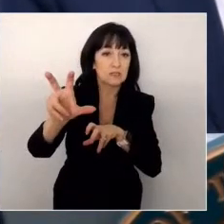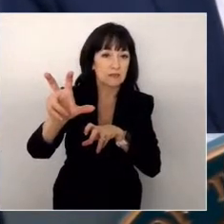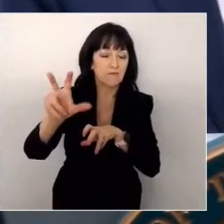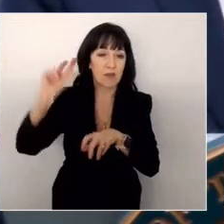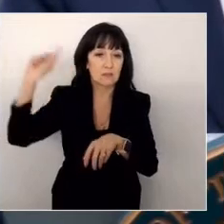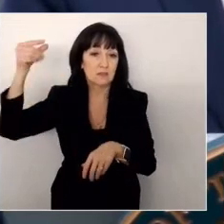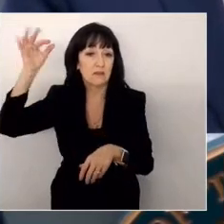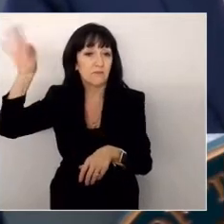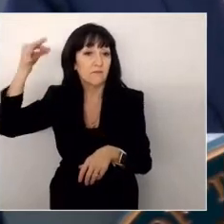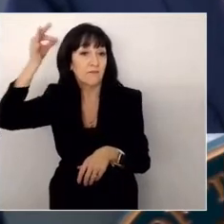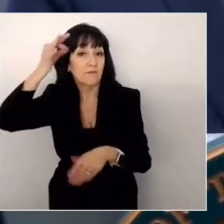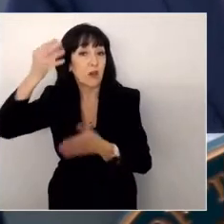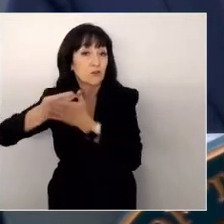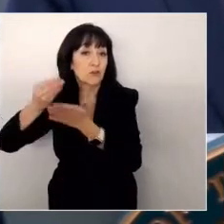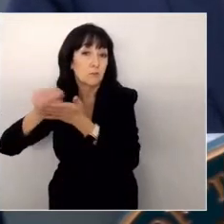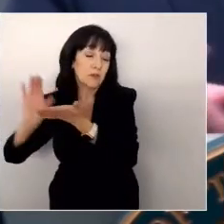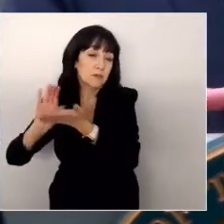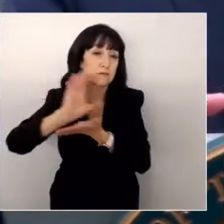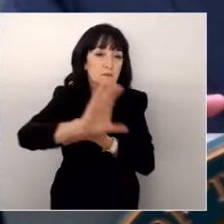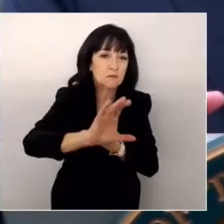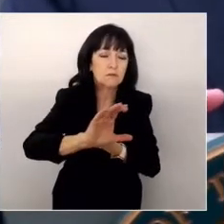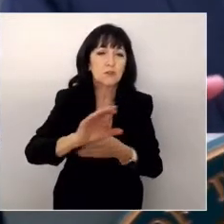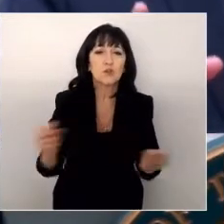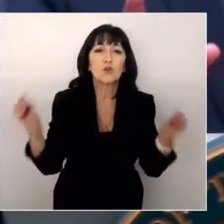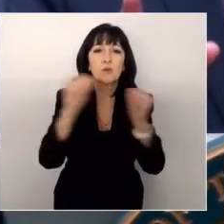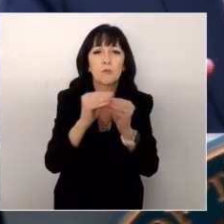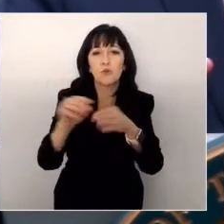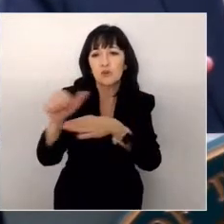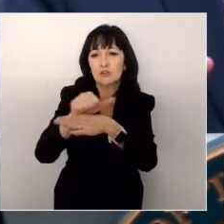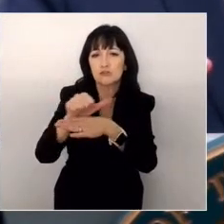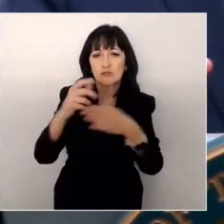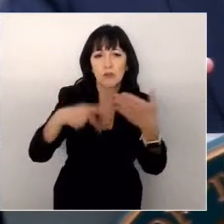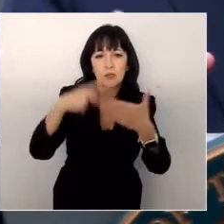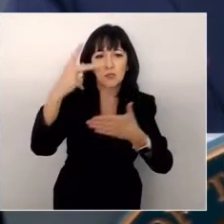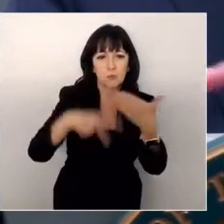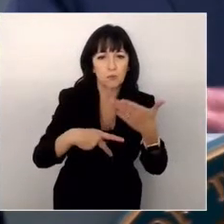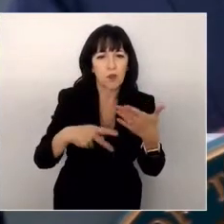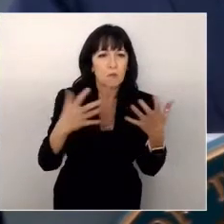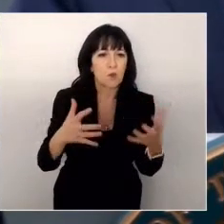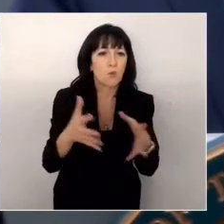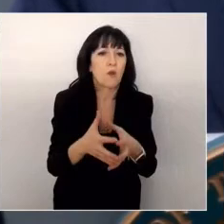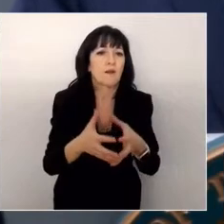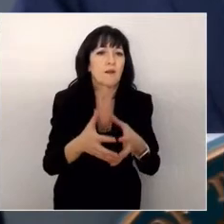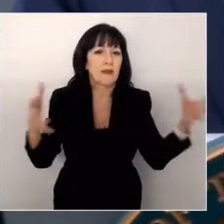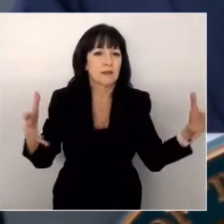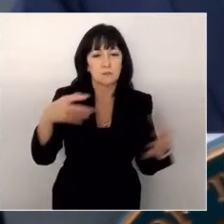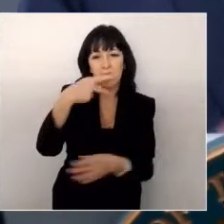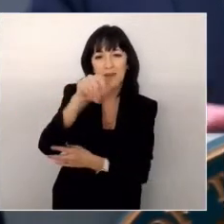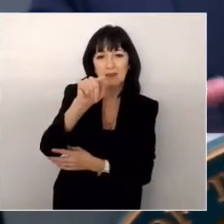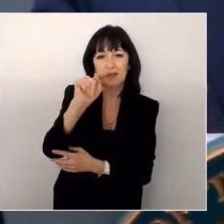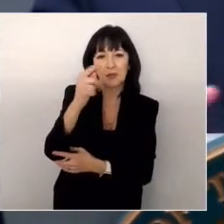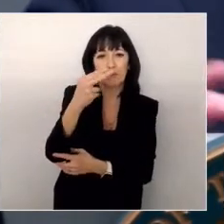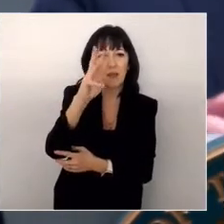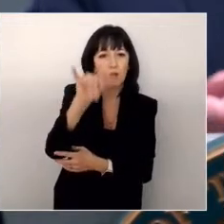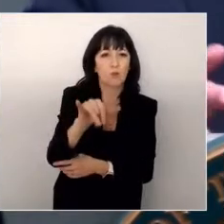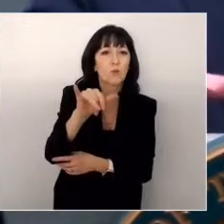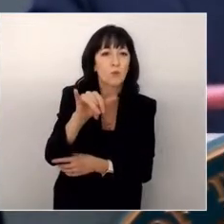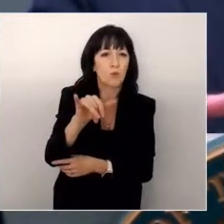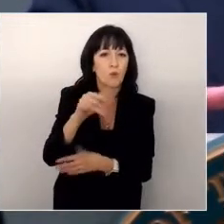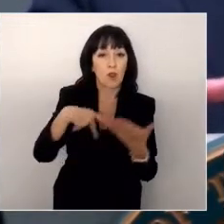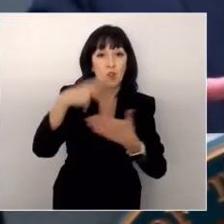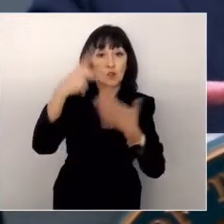workforce training programs. We're also expanding pathways programs in our schools. These